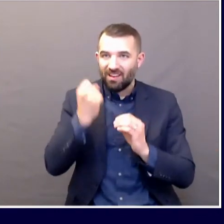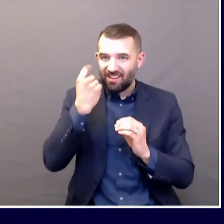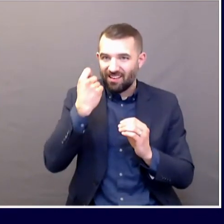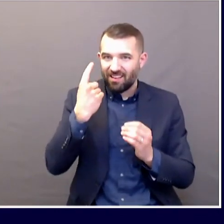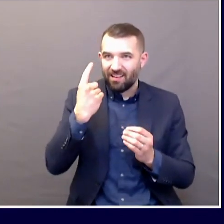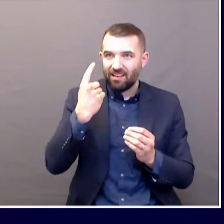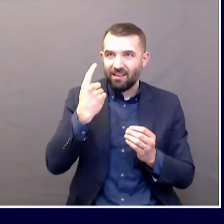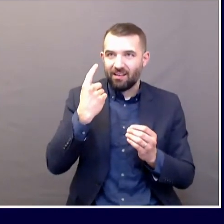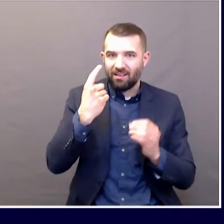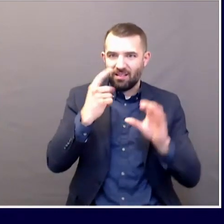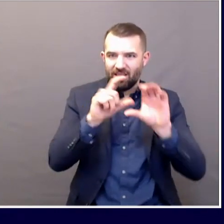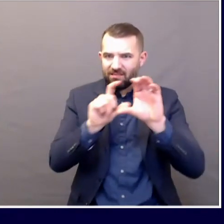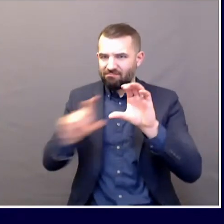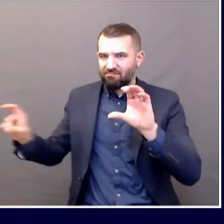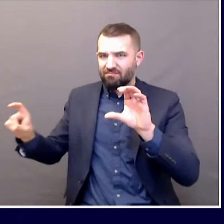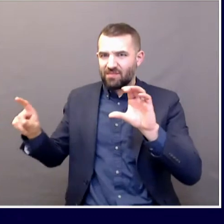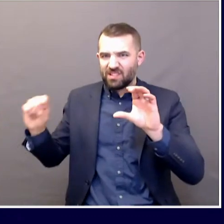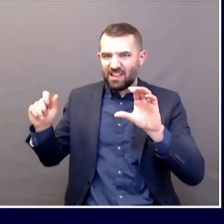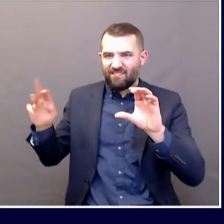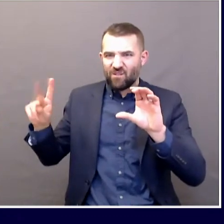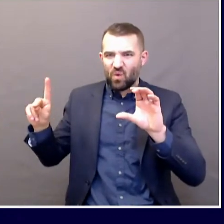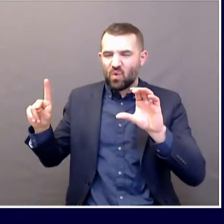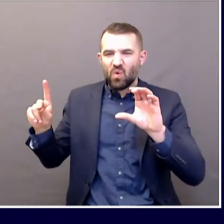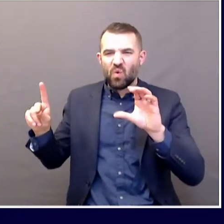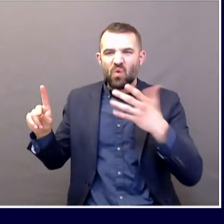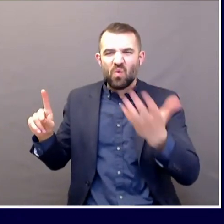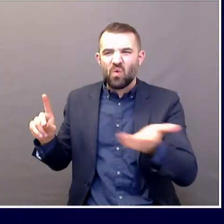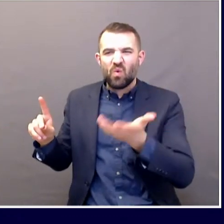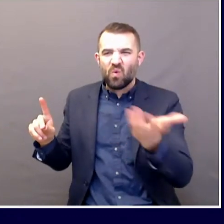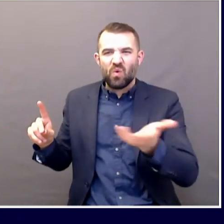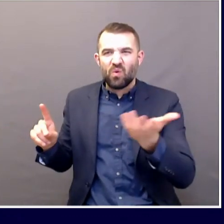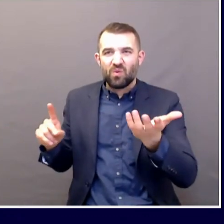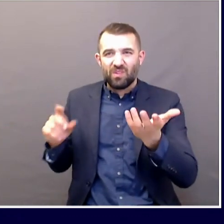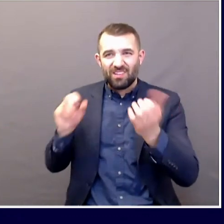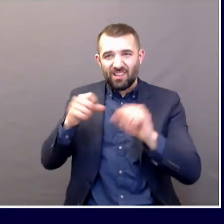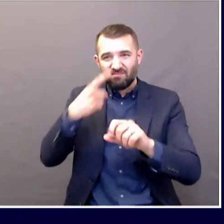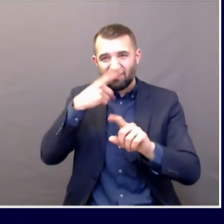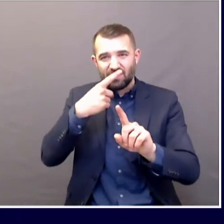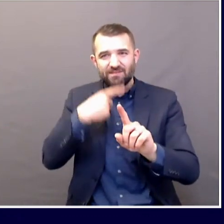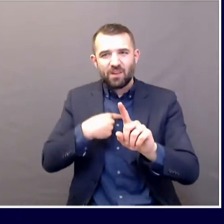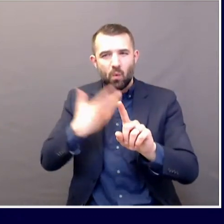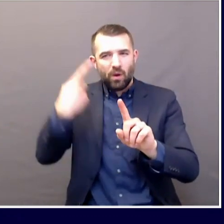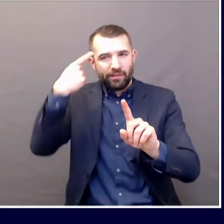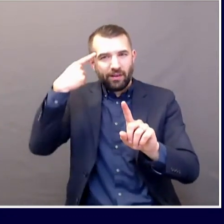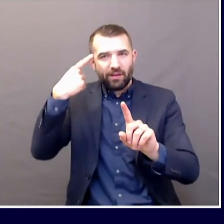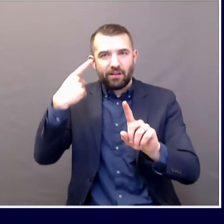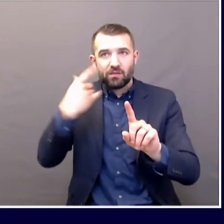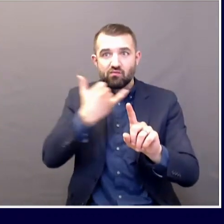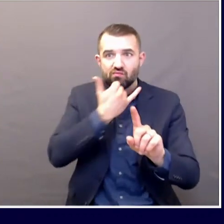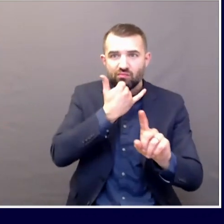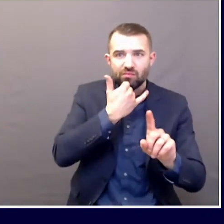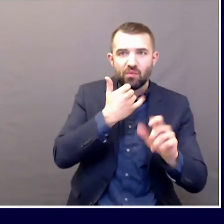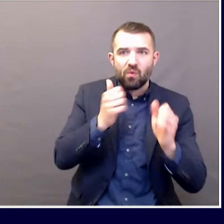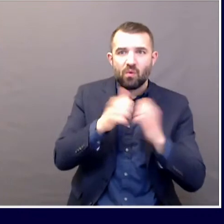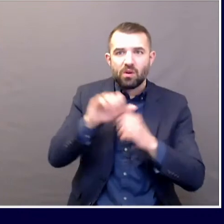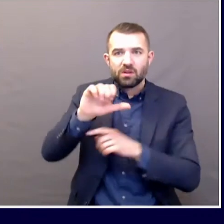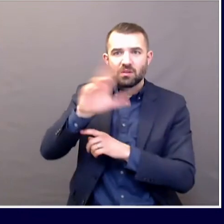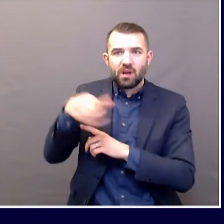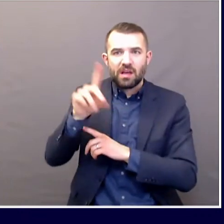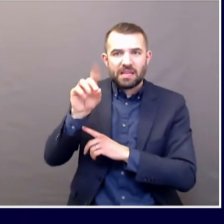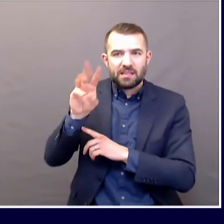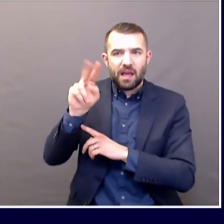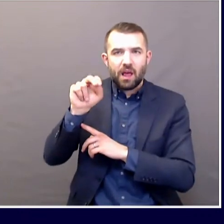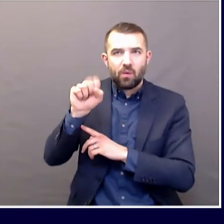why are you seeing, what you're seeing at Scarborough Downs are they not doing enough from your perspective to merit getting